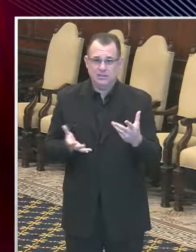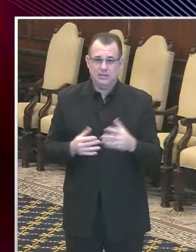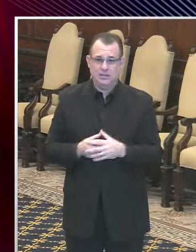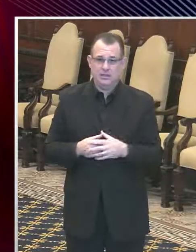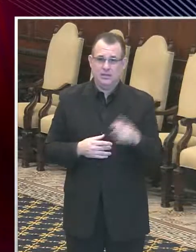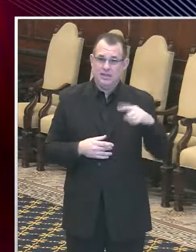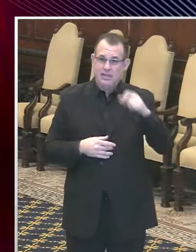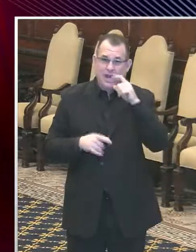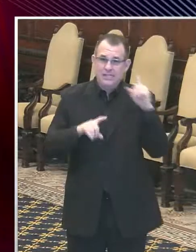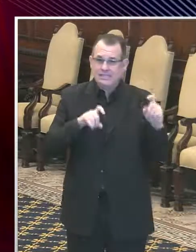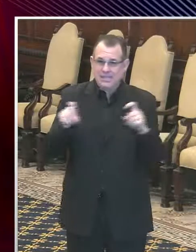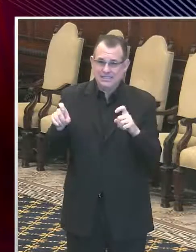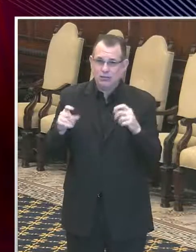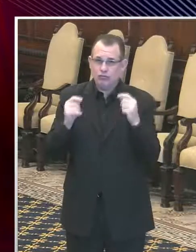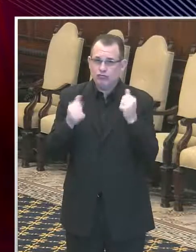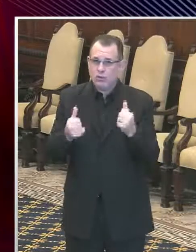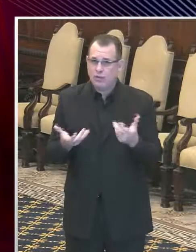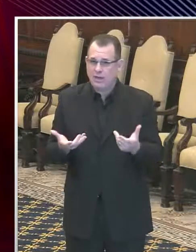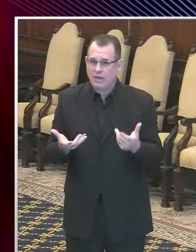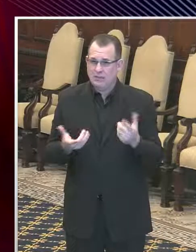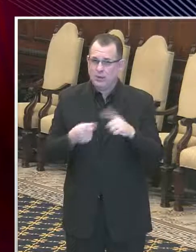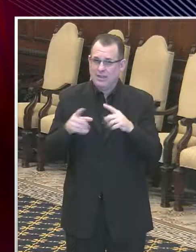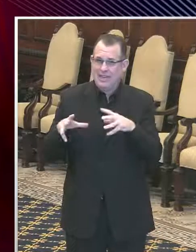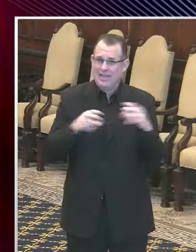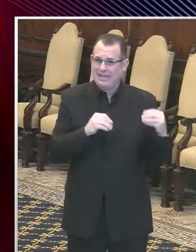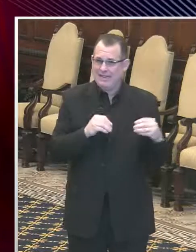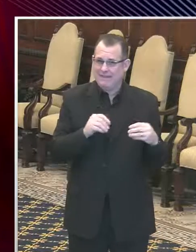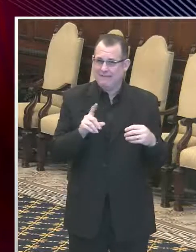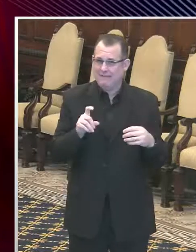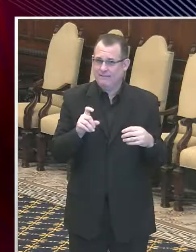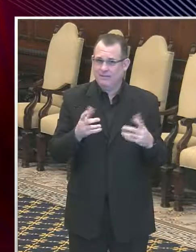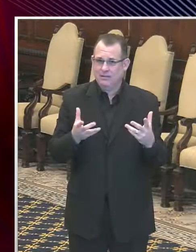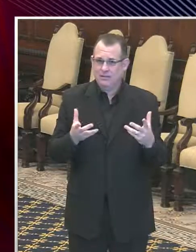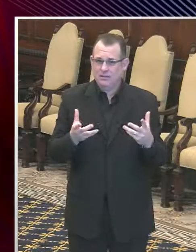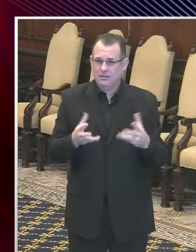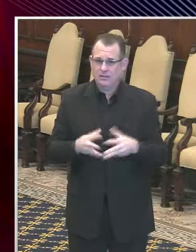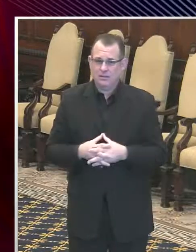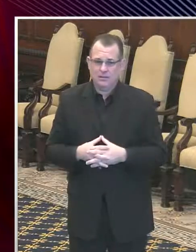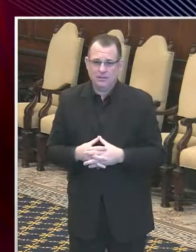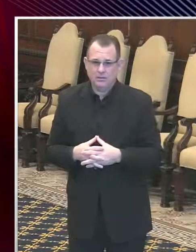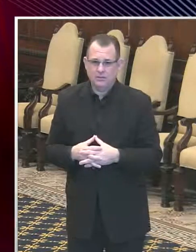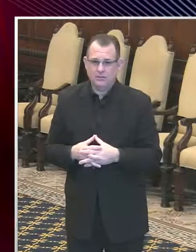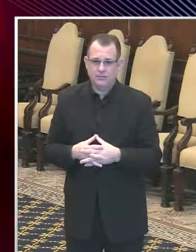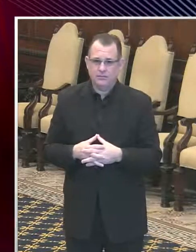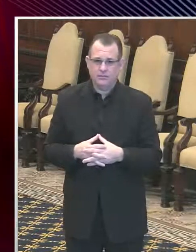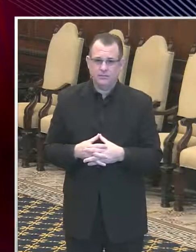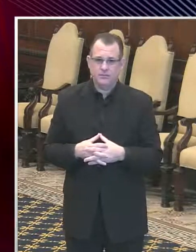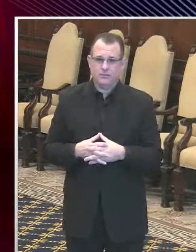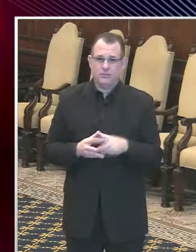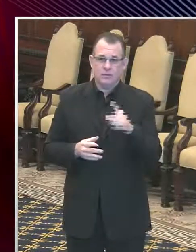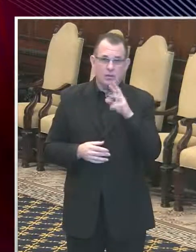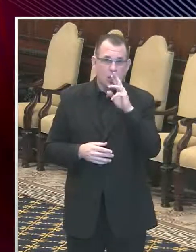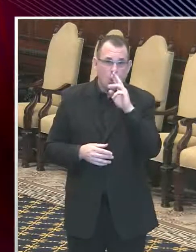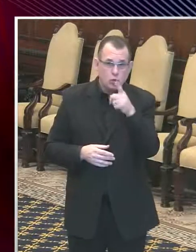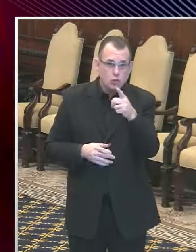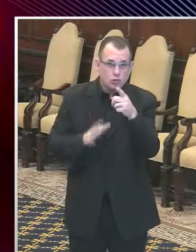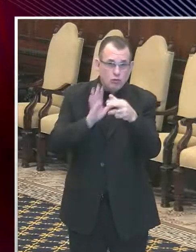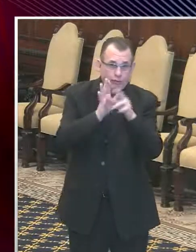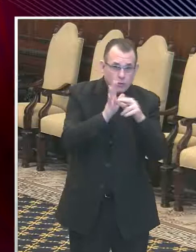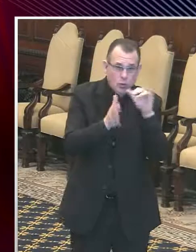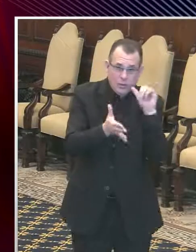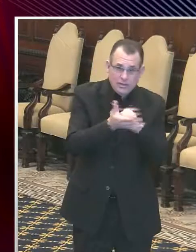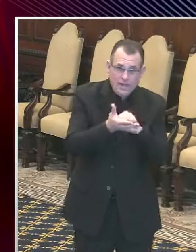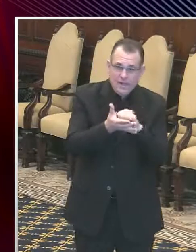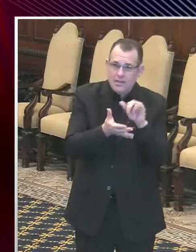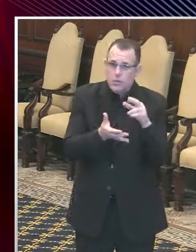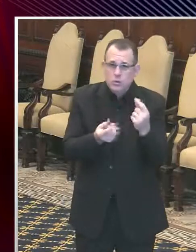tested right away, right after they leave any of the Philadelphia prisons. Is the city reviewing that policy at all? Or Brian can